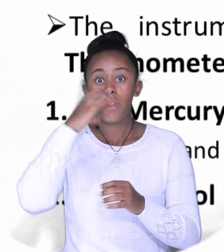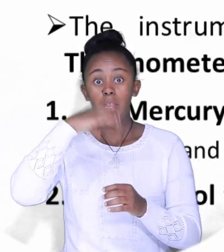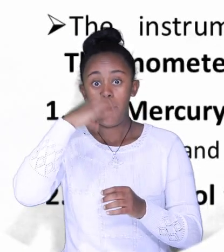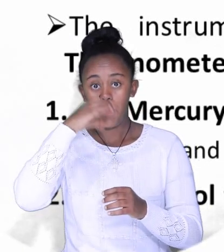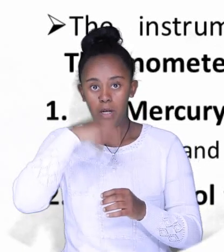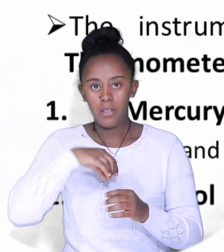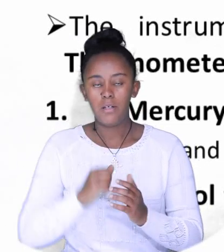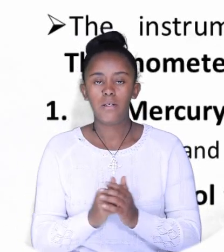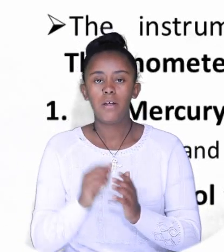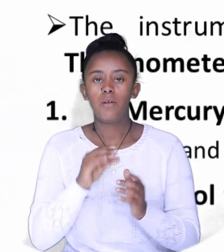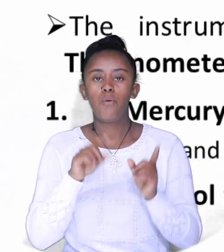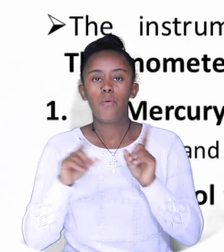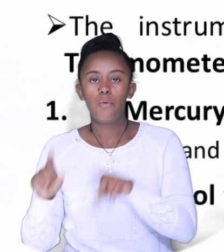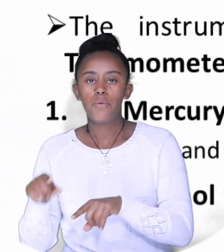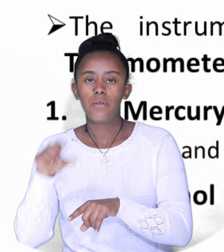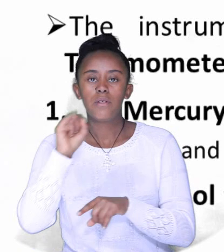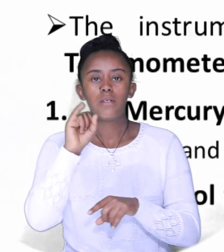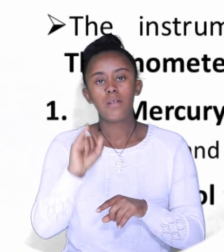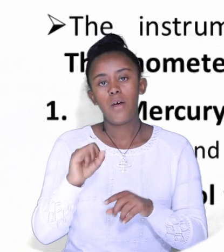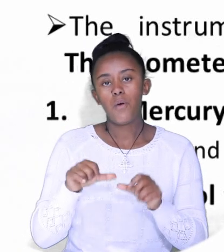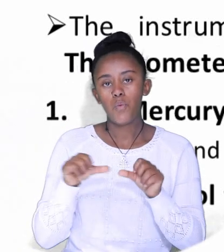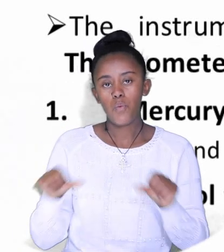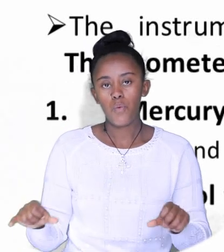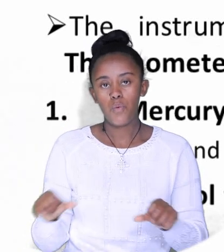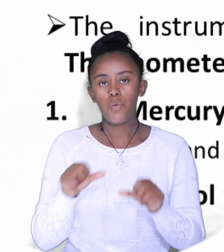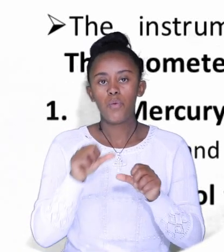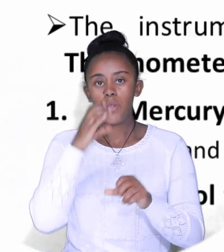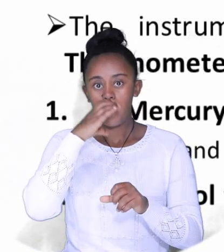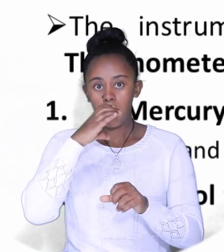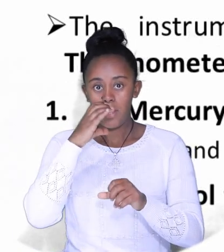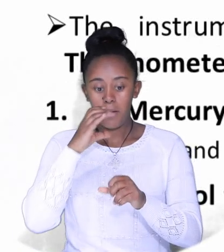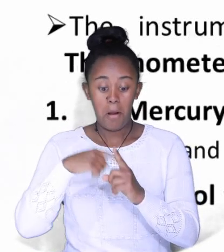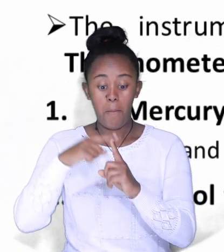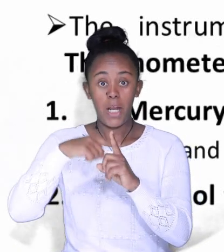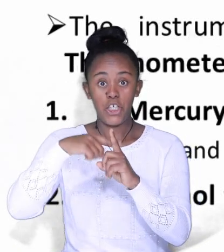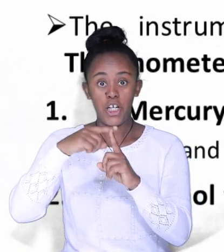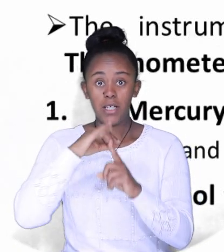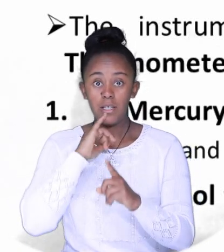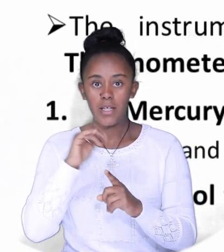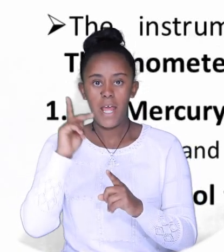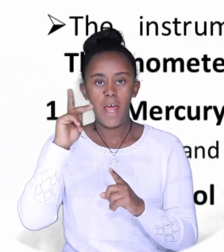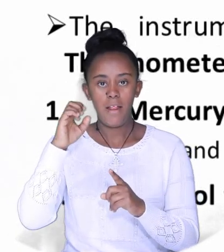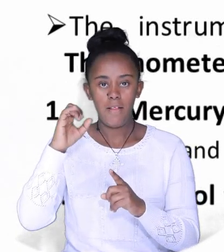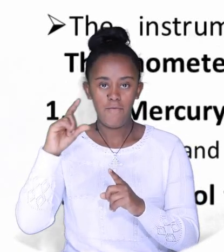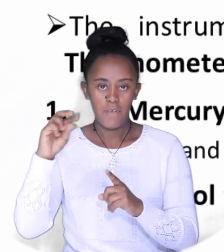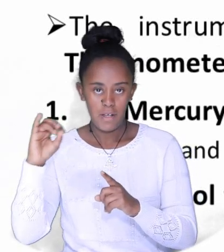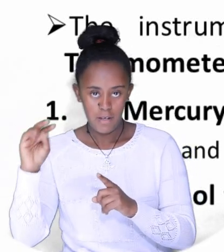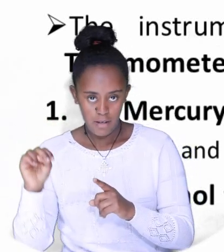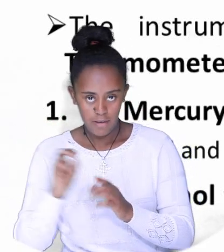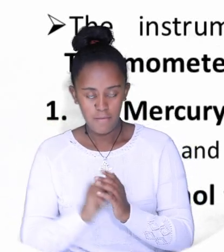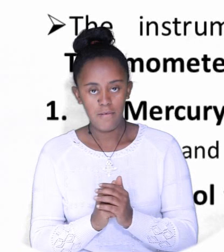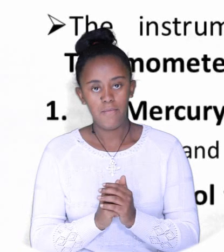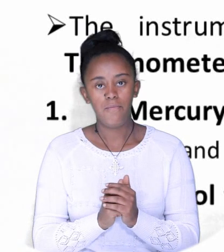And also, the SI unit of temperature is called Kelvin.